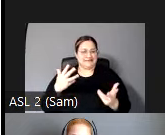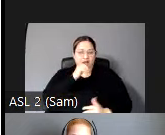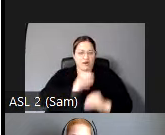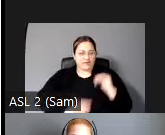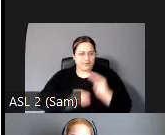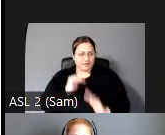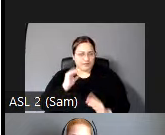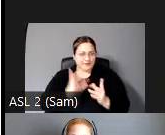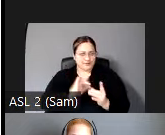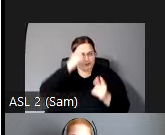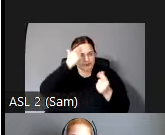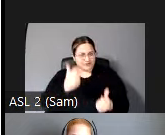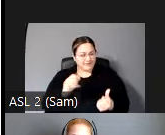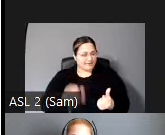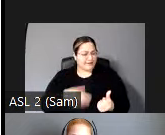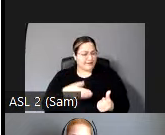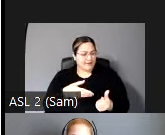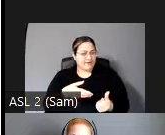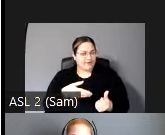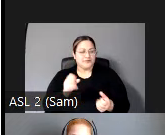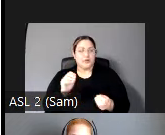we have to do better.